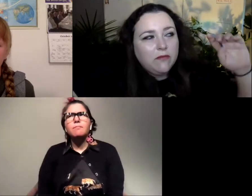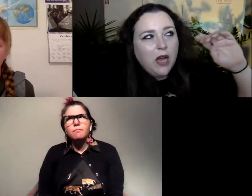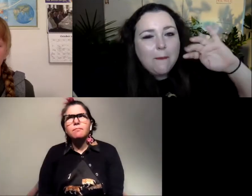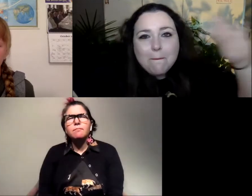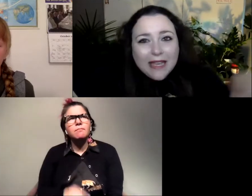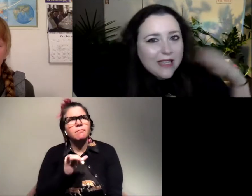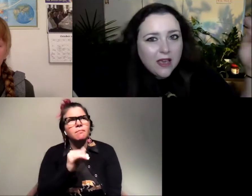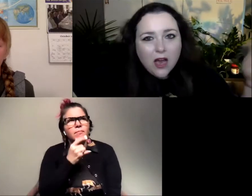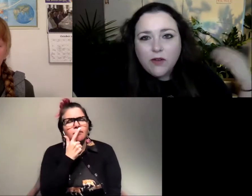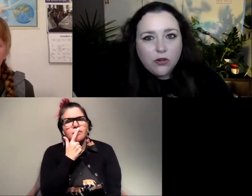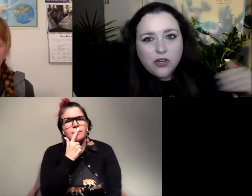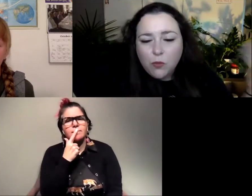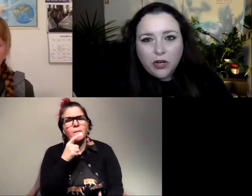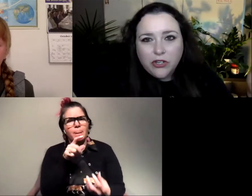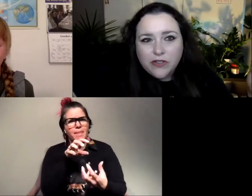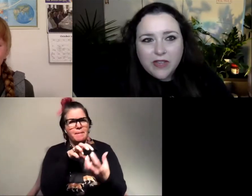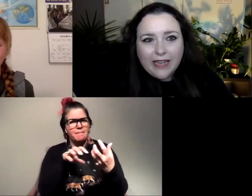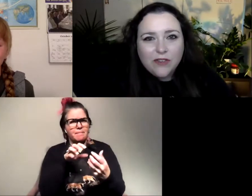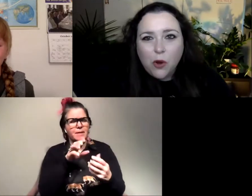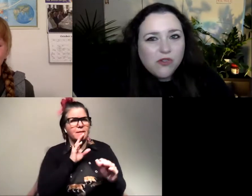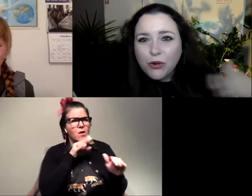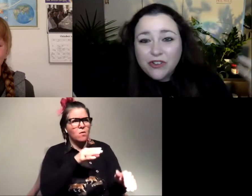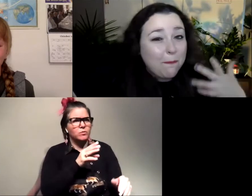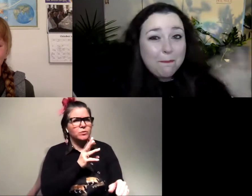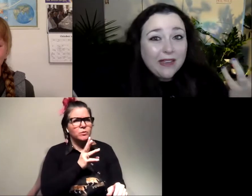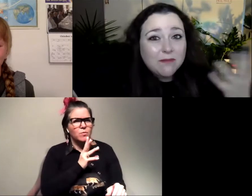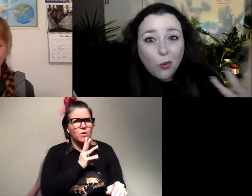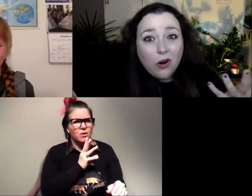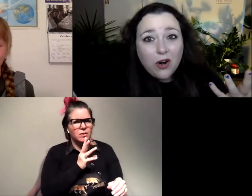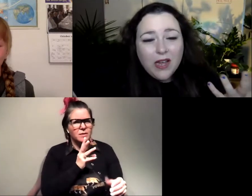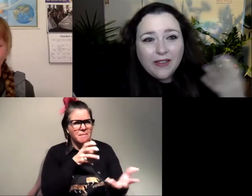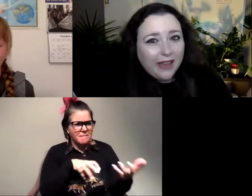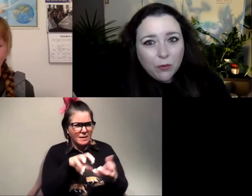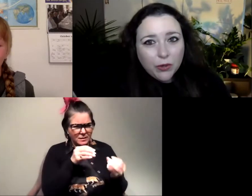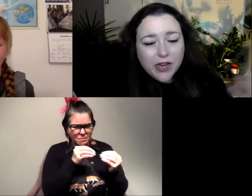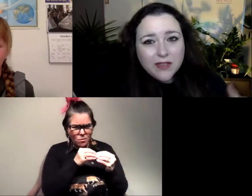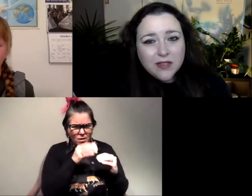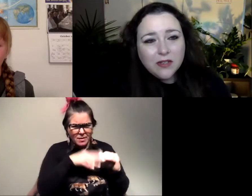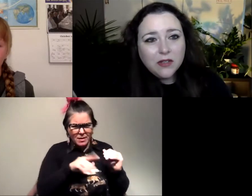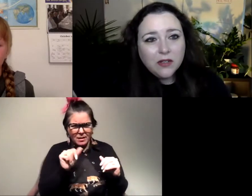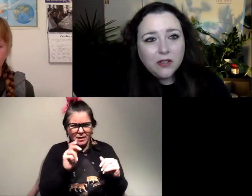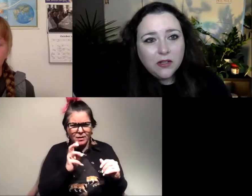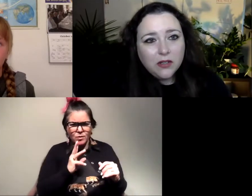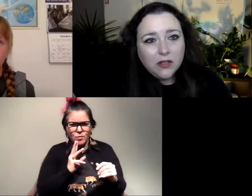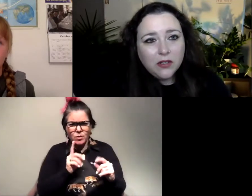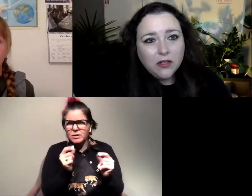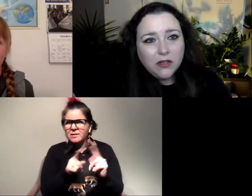the mixing of ocean water just like, does ocean water just mix more than lake water does?